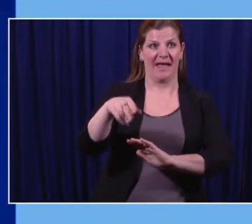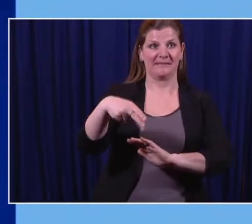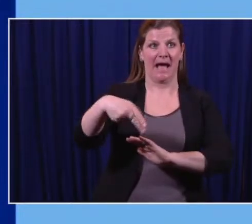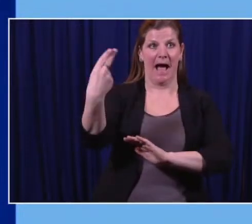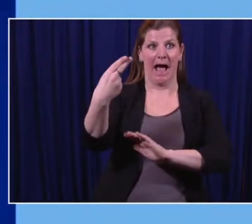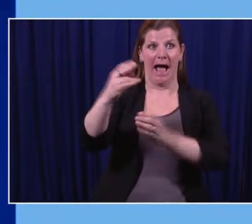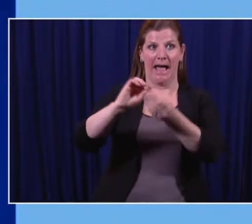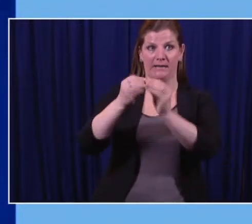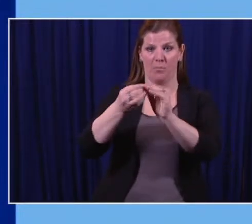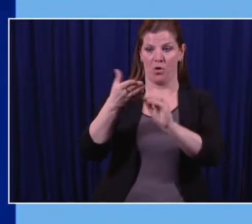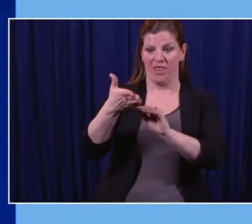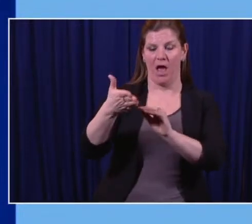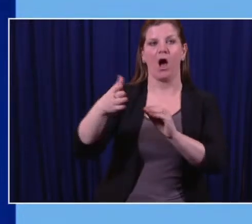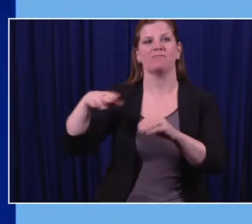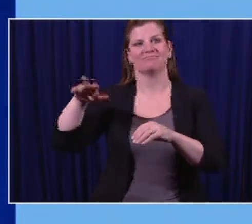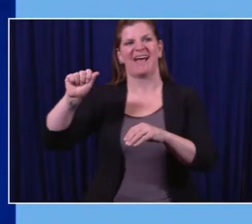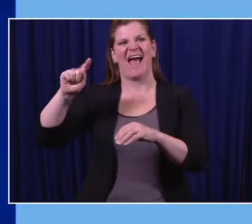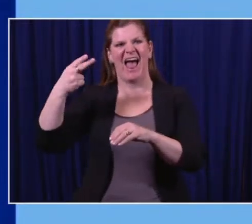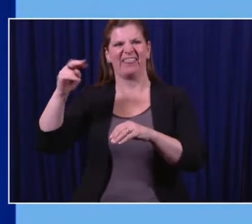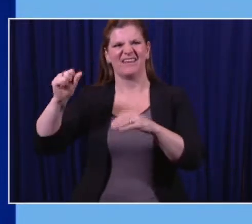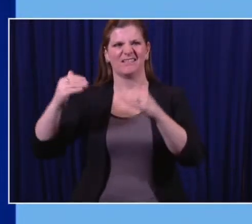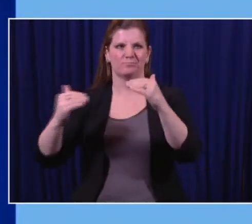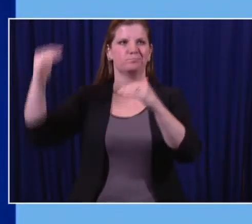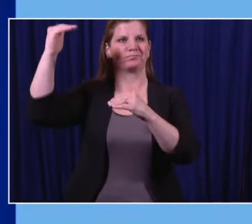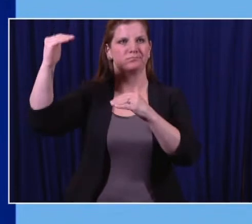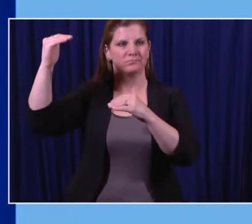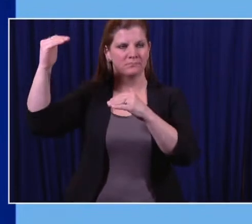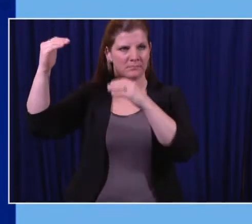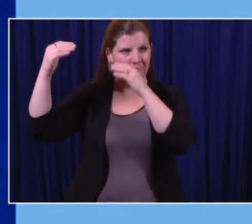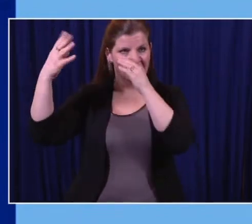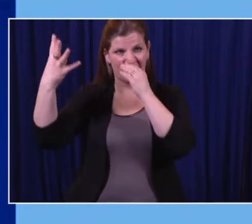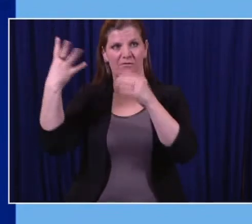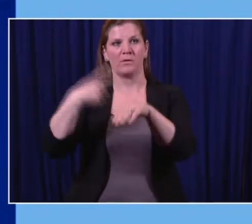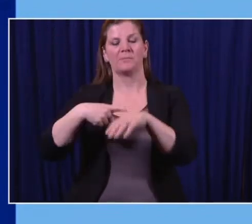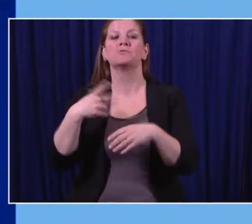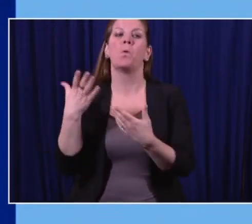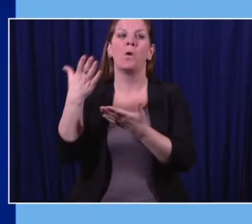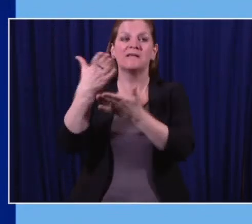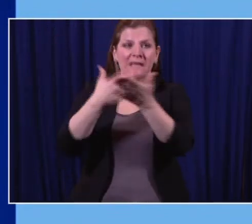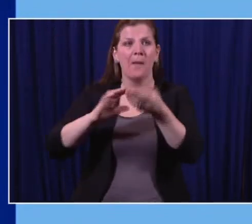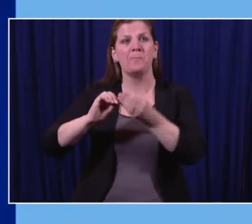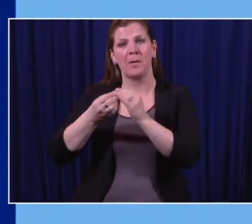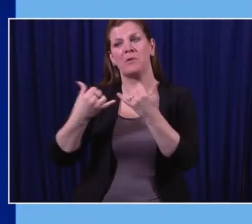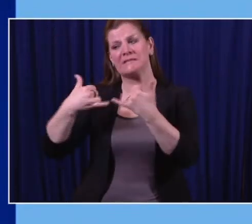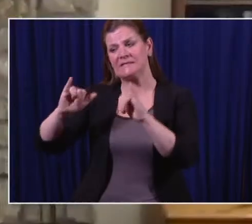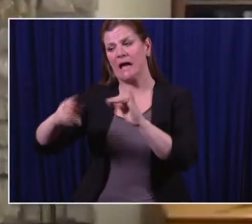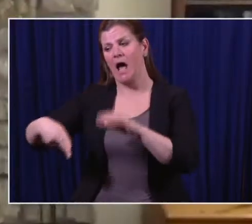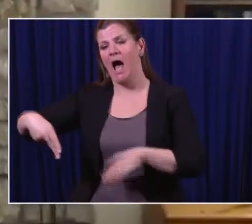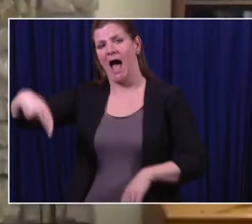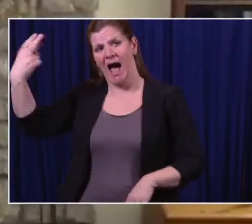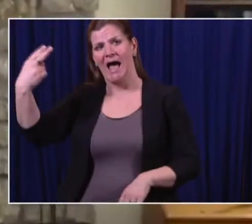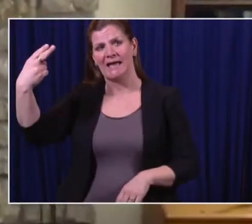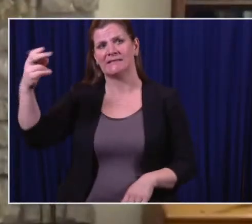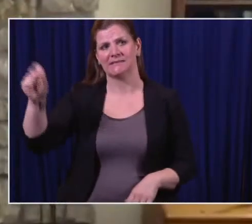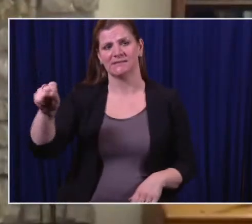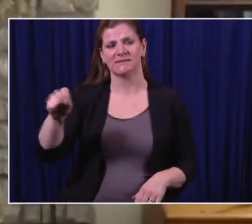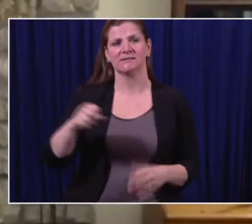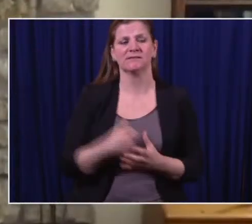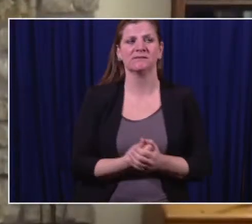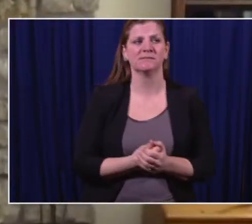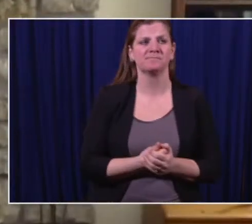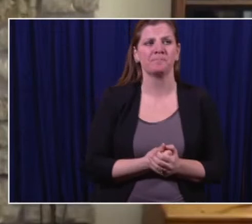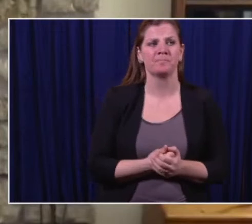again, the numbers in general are coming down, but if you look at the top 20, they're still very, very, very high. Let's go to the